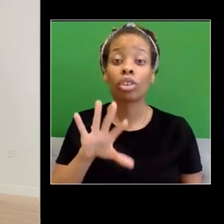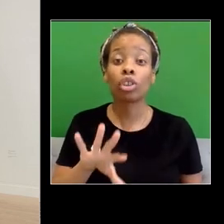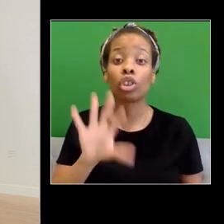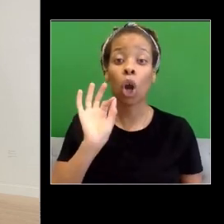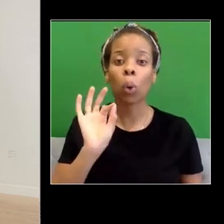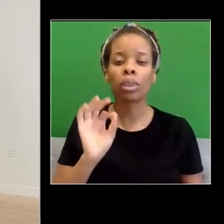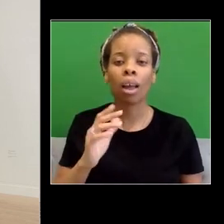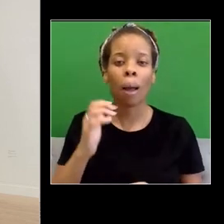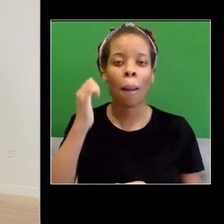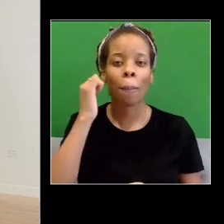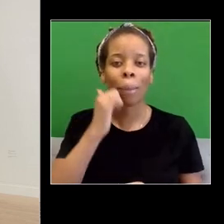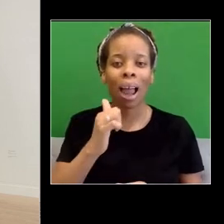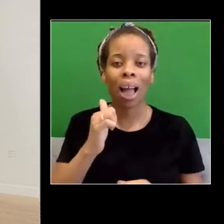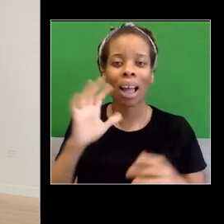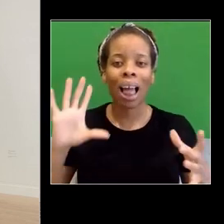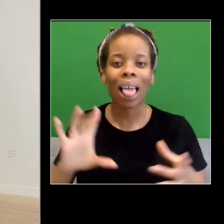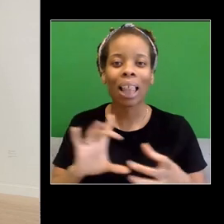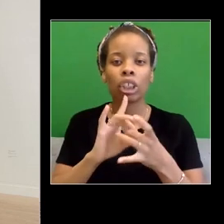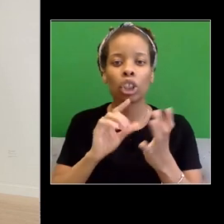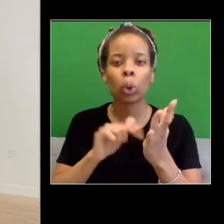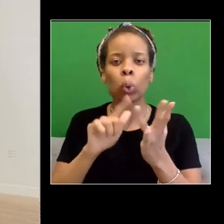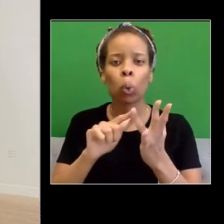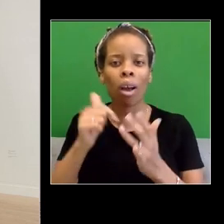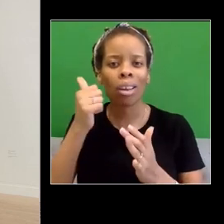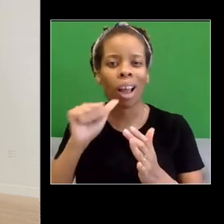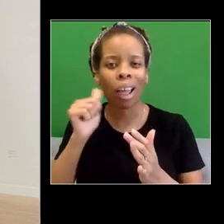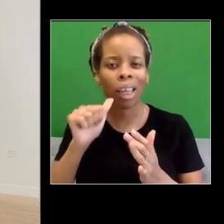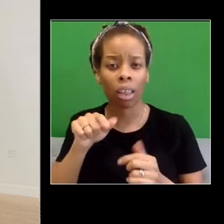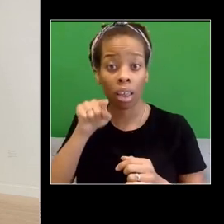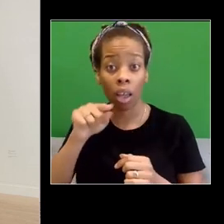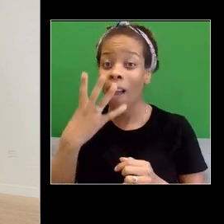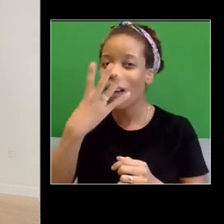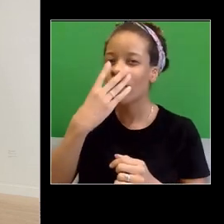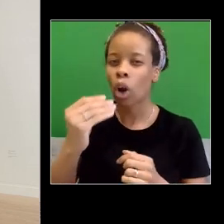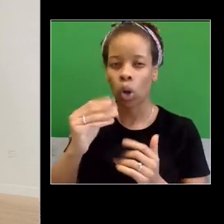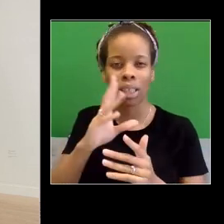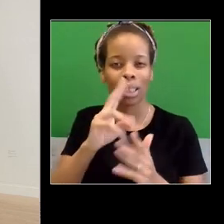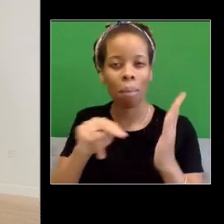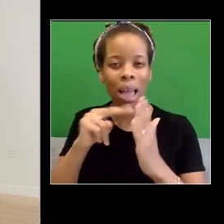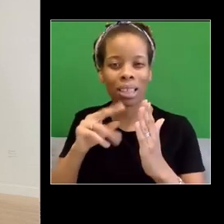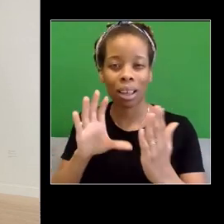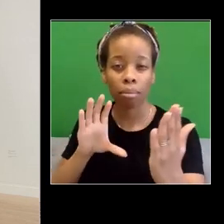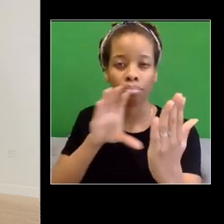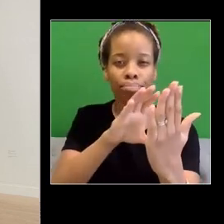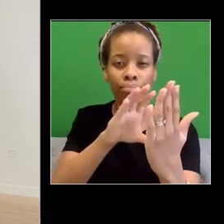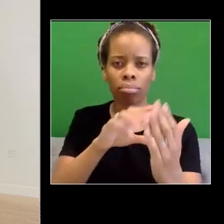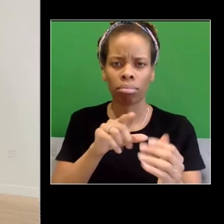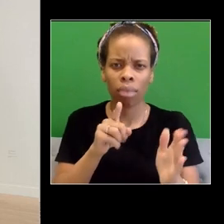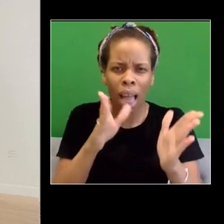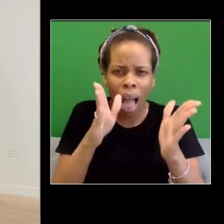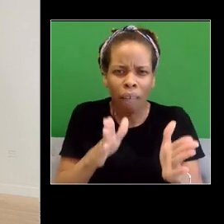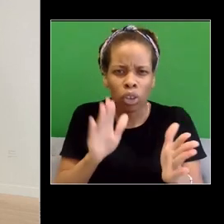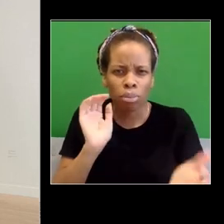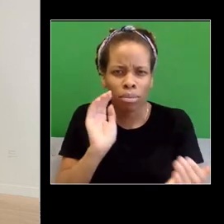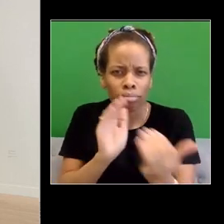Cunning, which is the painting with the fox, to be the first thing, because I just, and it was something about the, it had to be the right expression. It had to be the